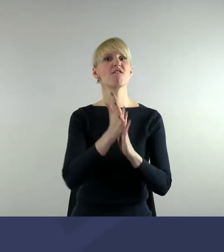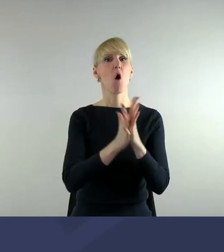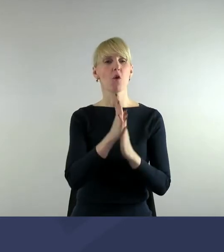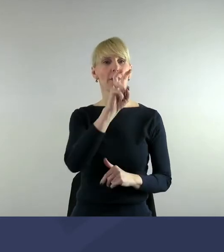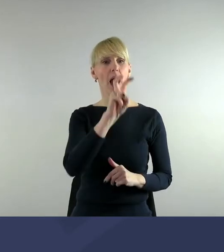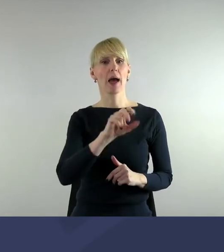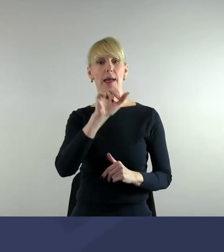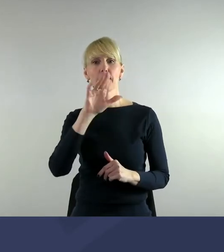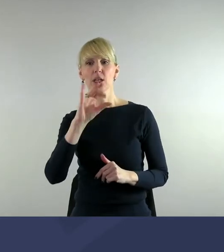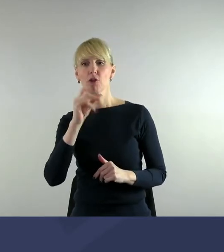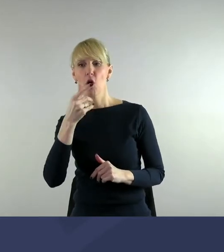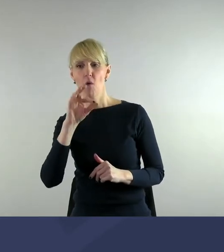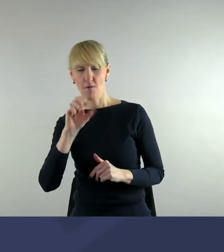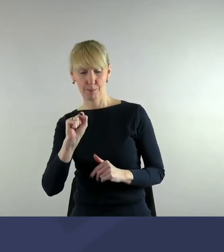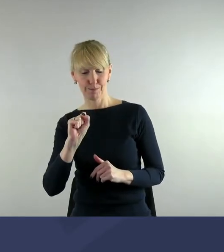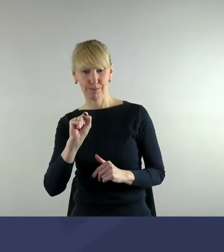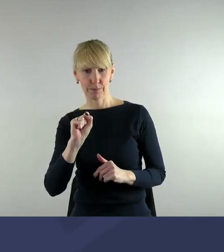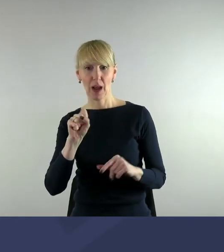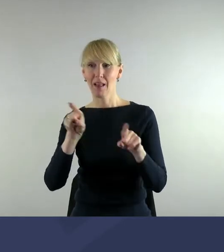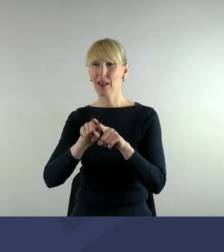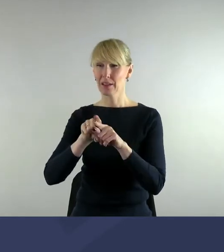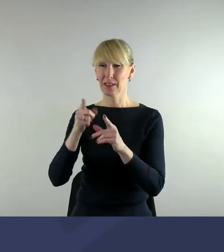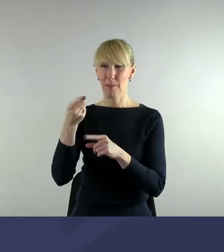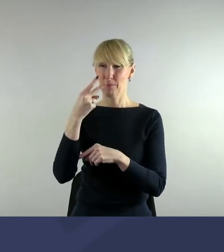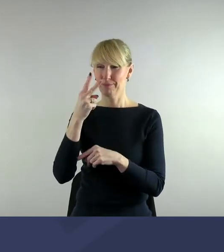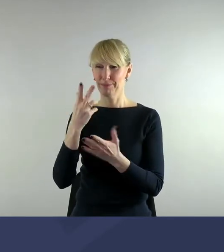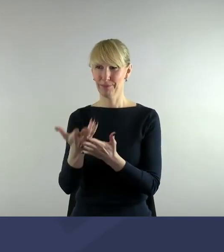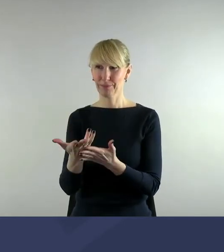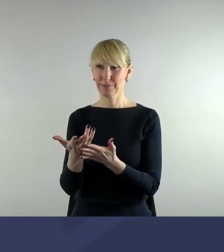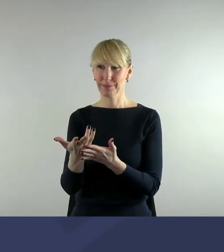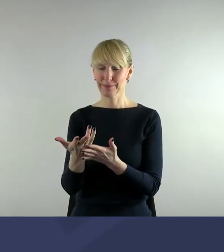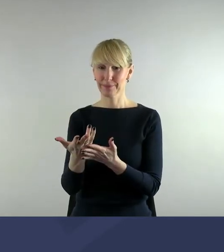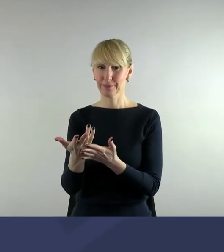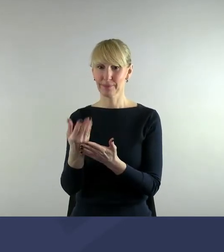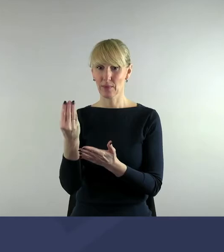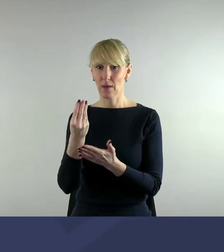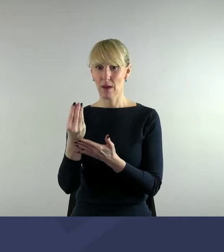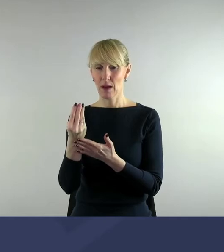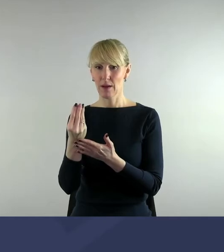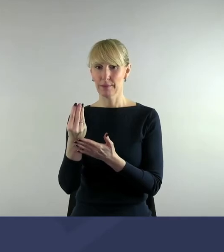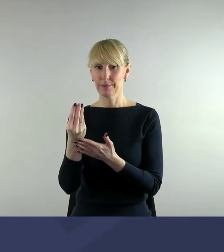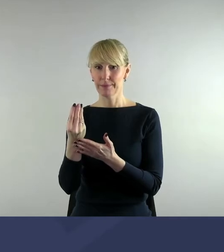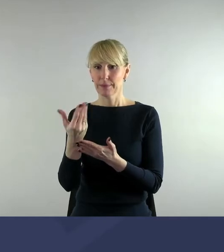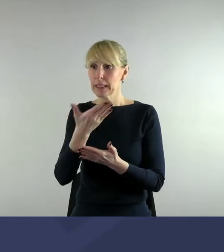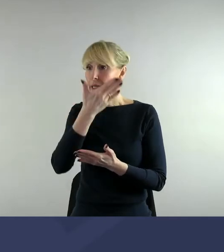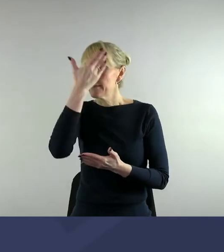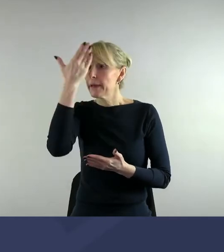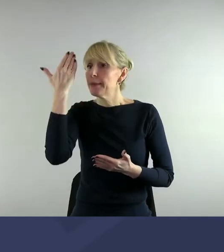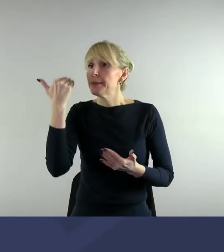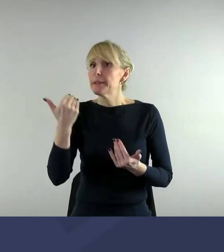these elements of hybrid war that Mr. Tomasz Kaiser mentioned, but also this looming